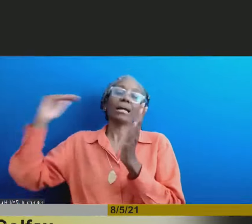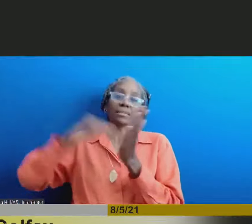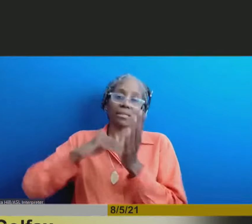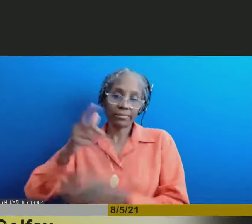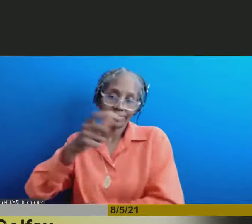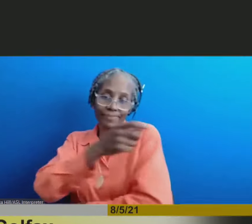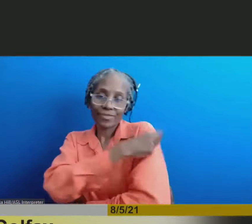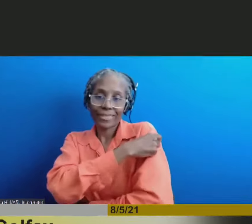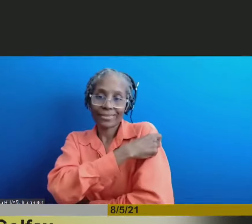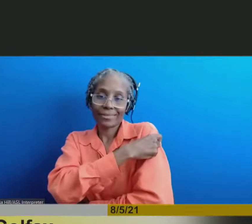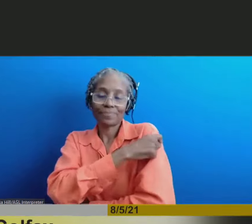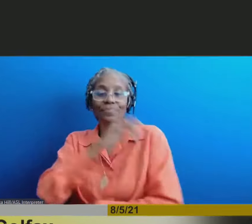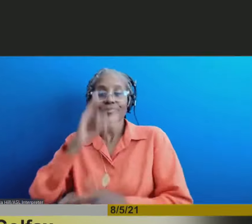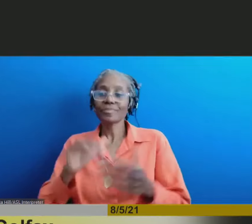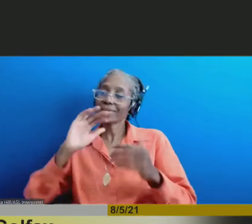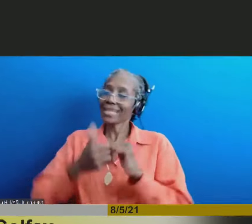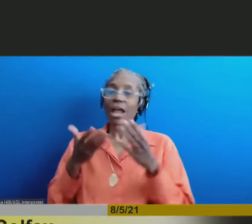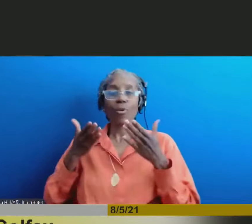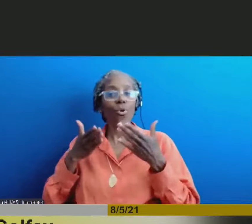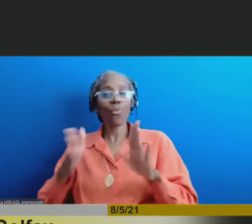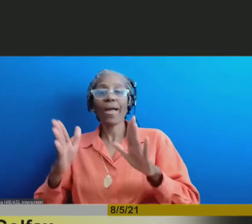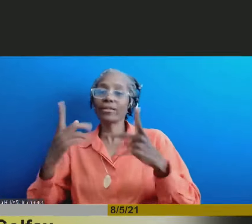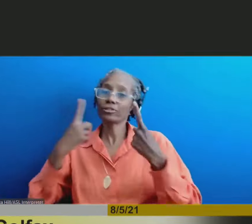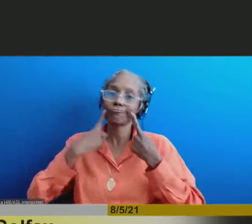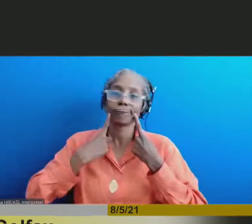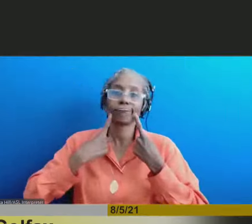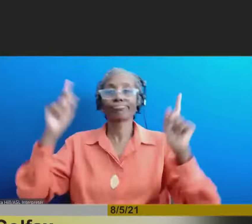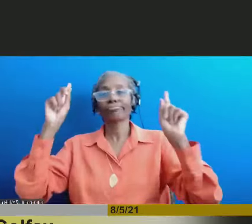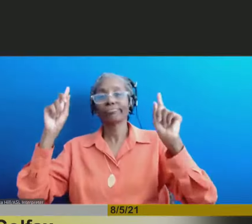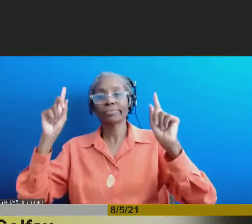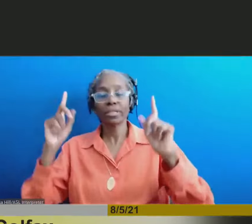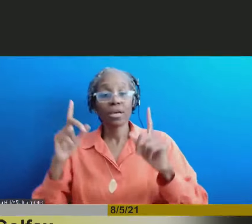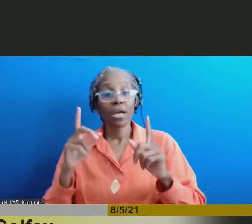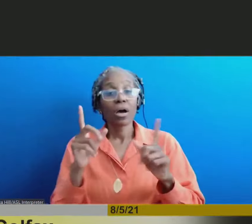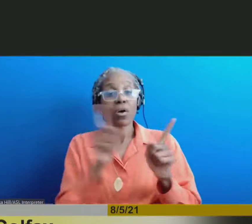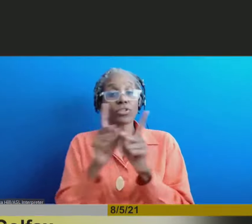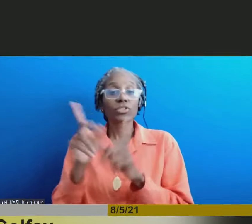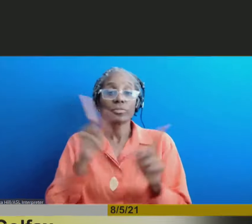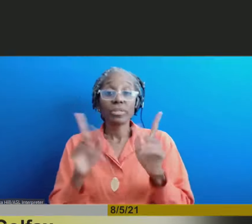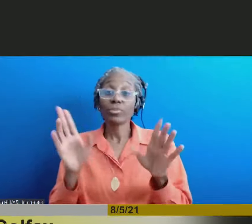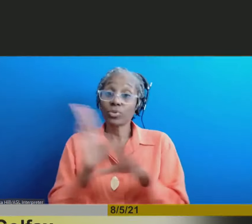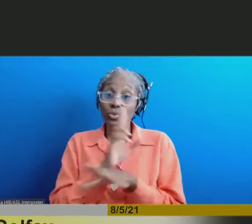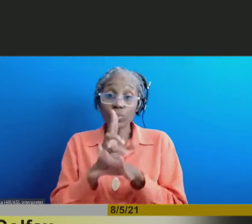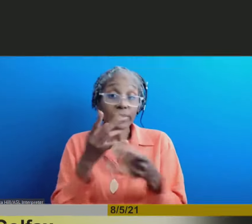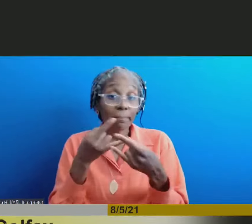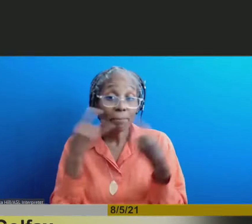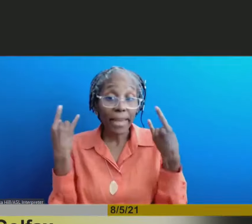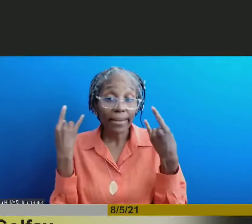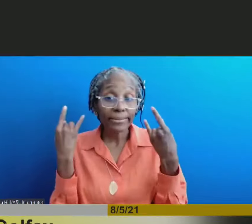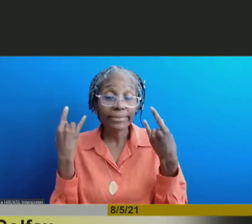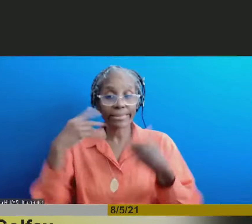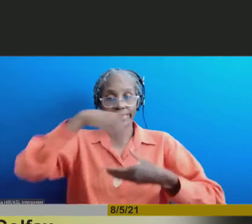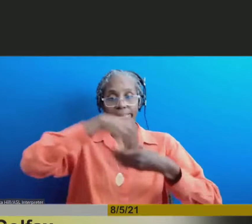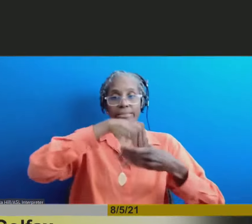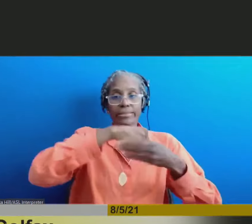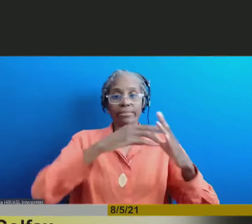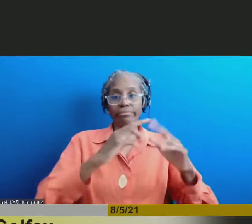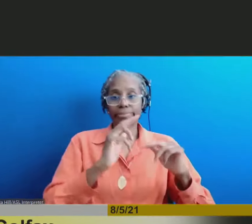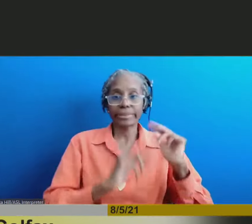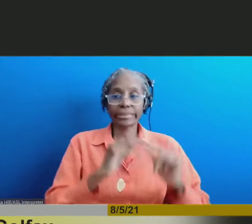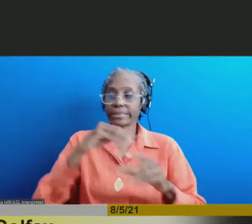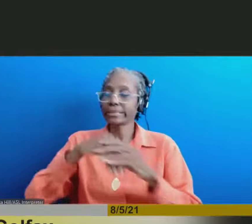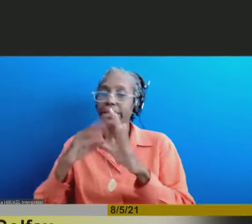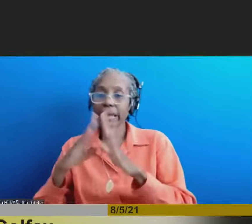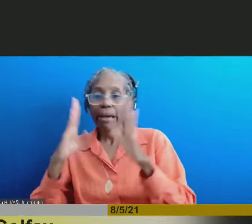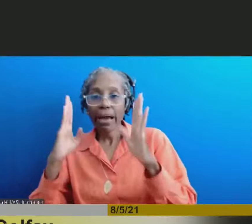are a ticket out, combined with people wearing masks indoors. Very